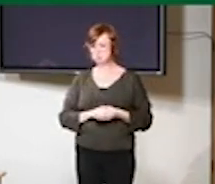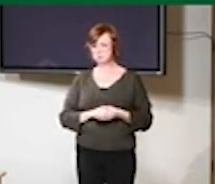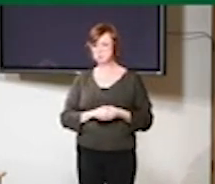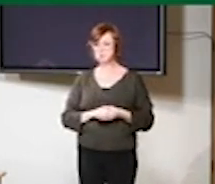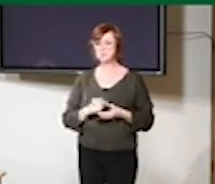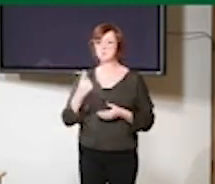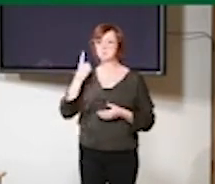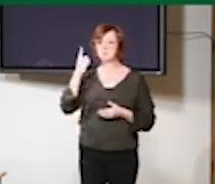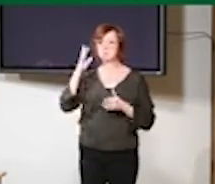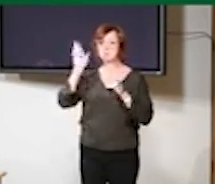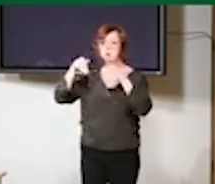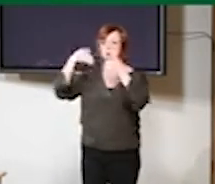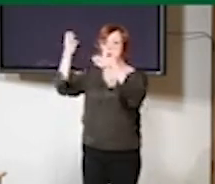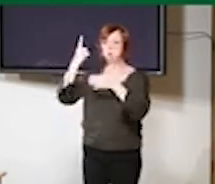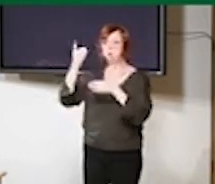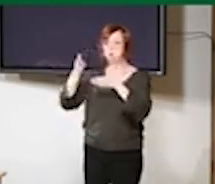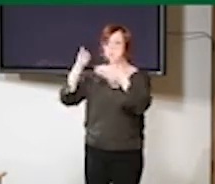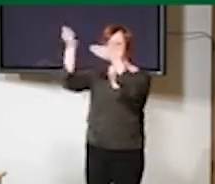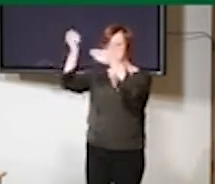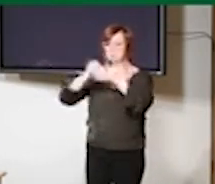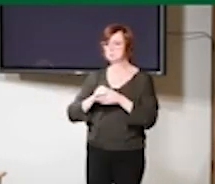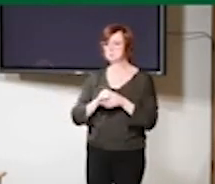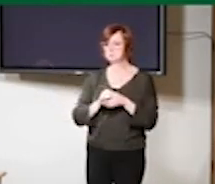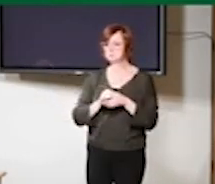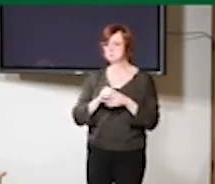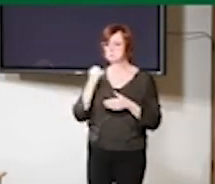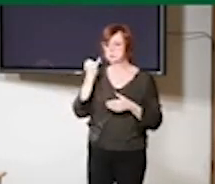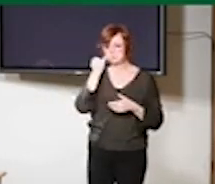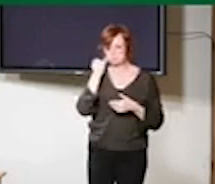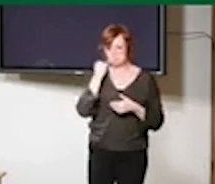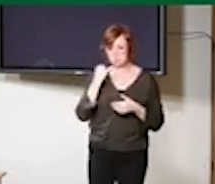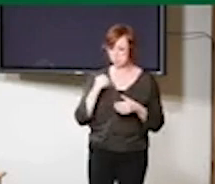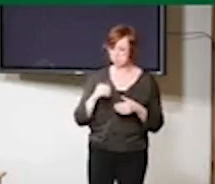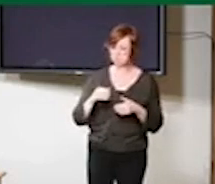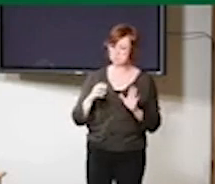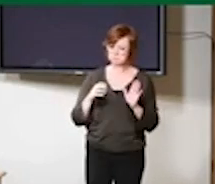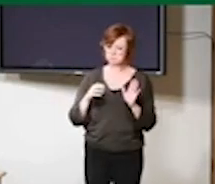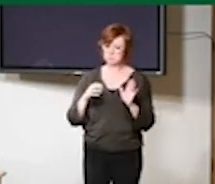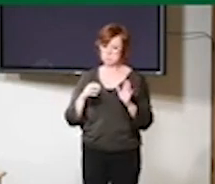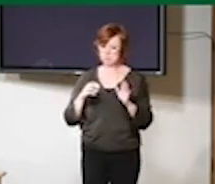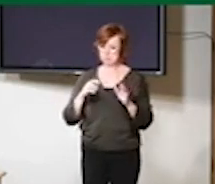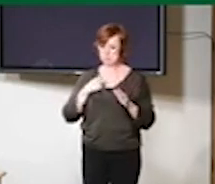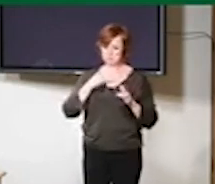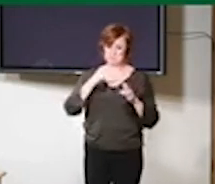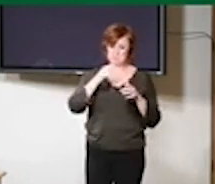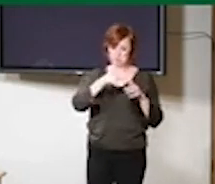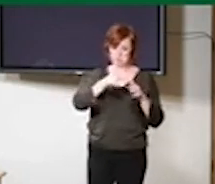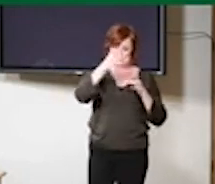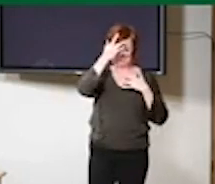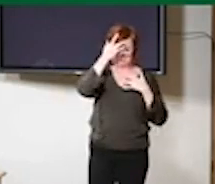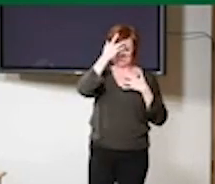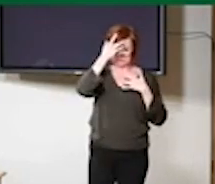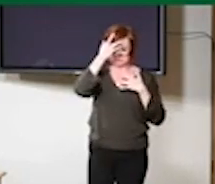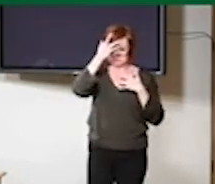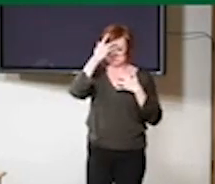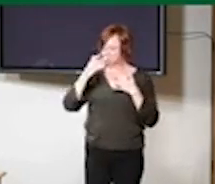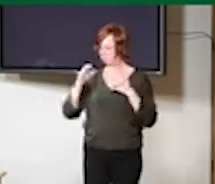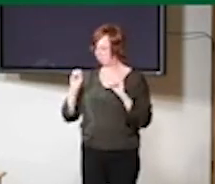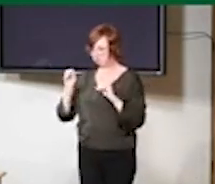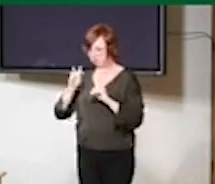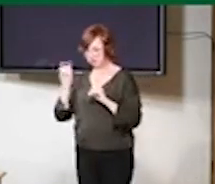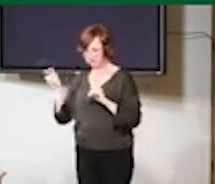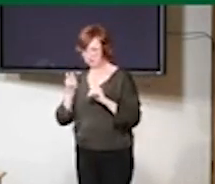is that obviously if you have significant symptoms and have not traveled, testing is very important. Once you test positive,